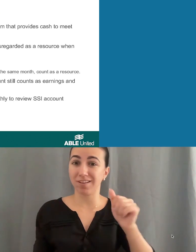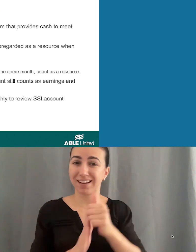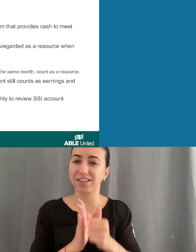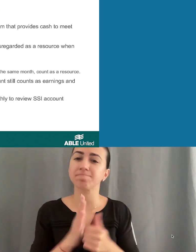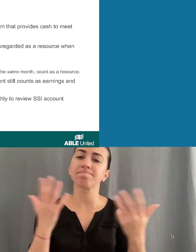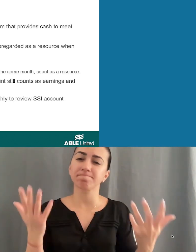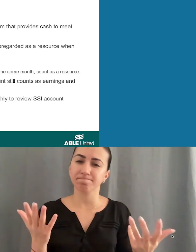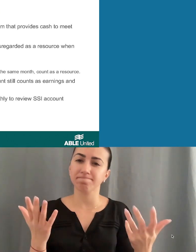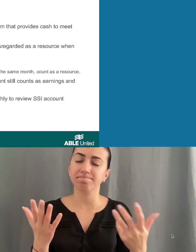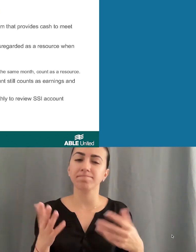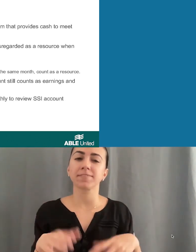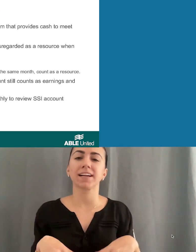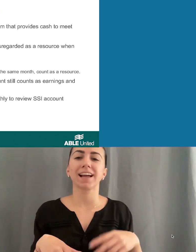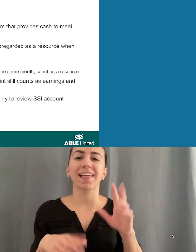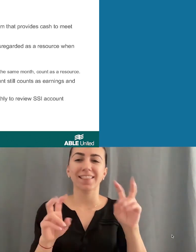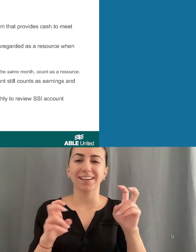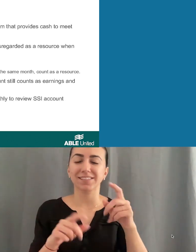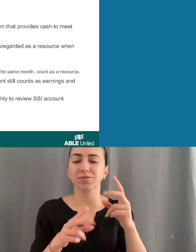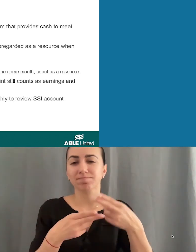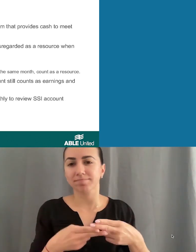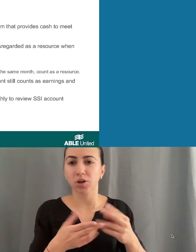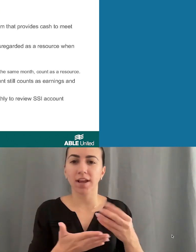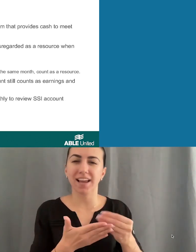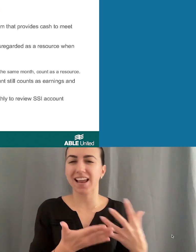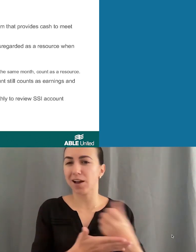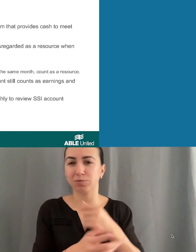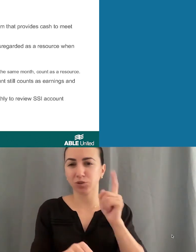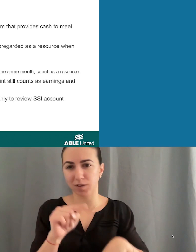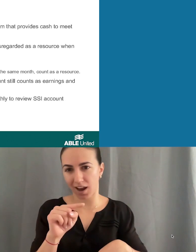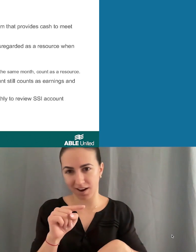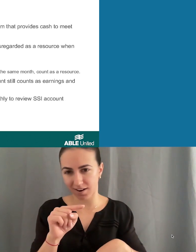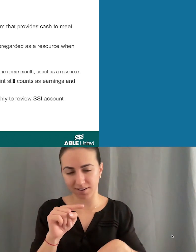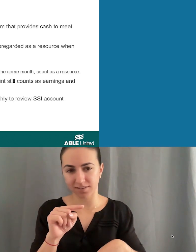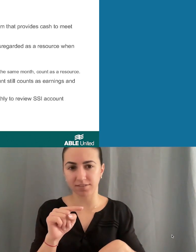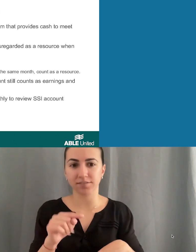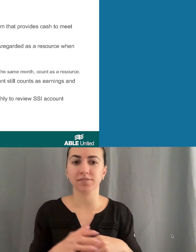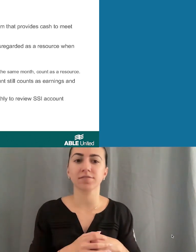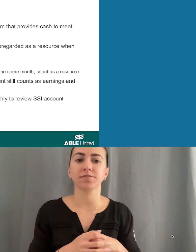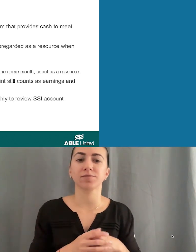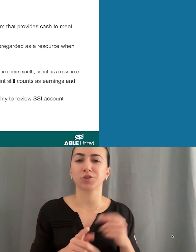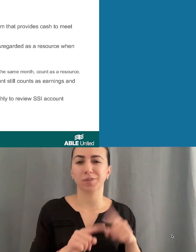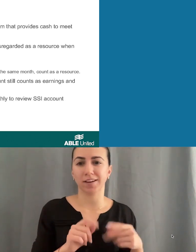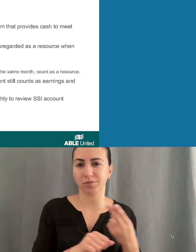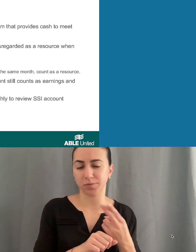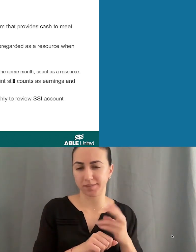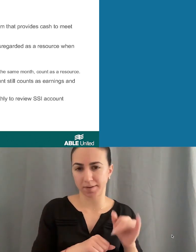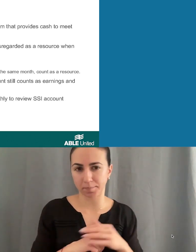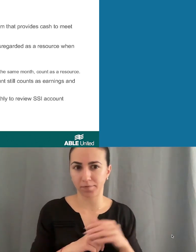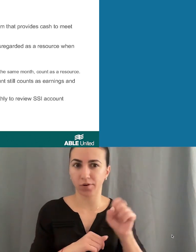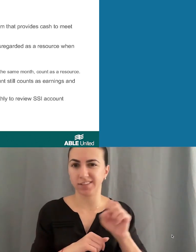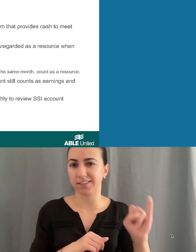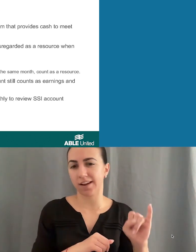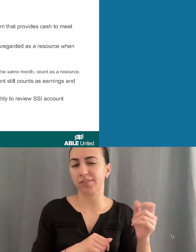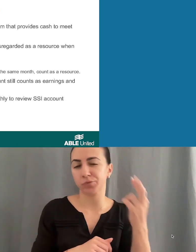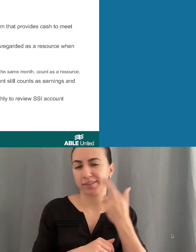going to count as income. So you can't use an ABLE account to disregard counting resources or counting income for SSI